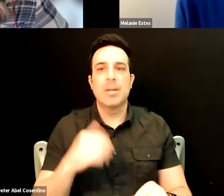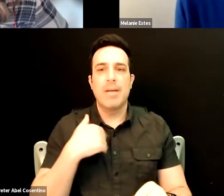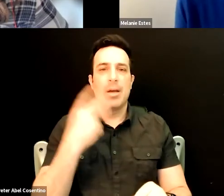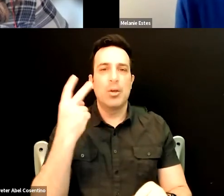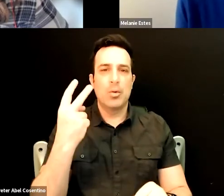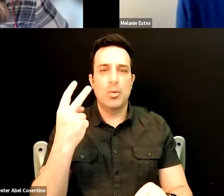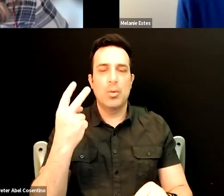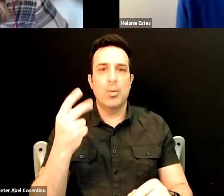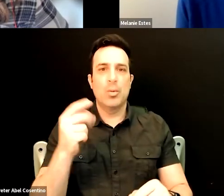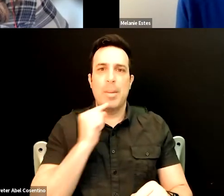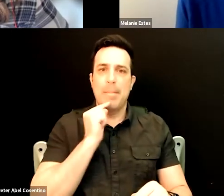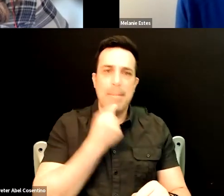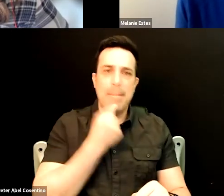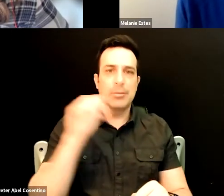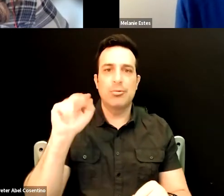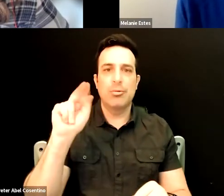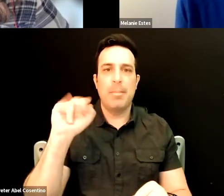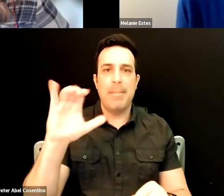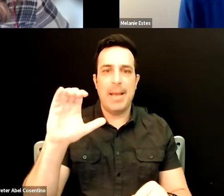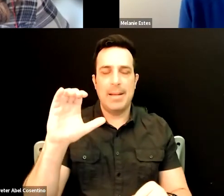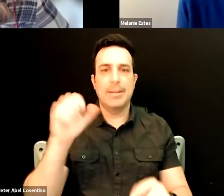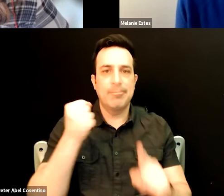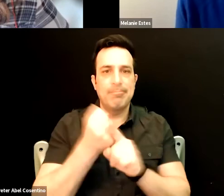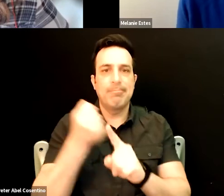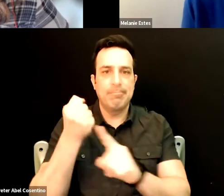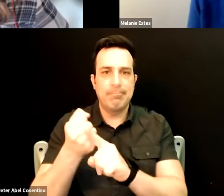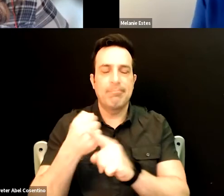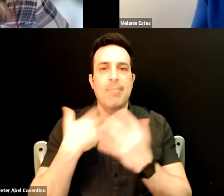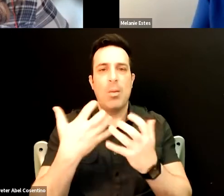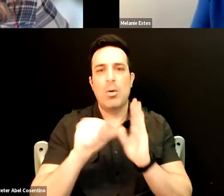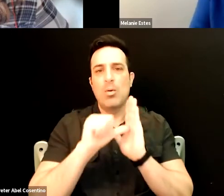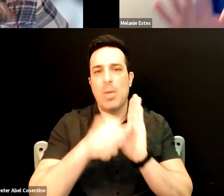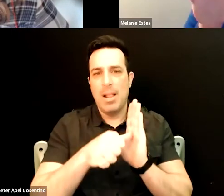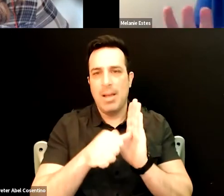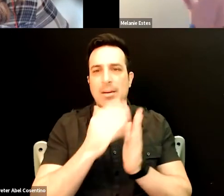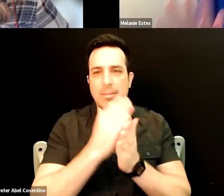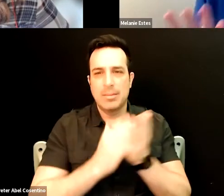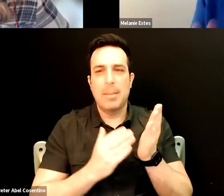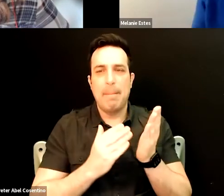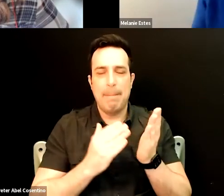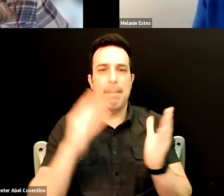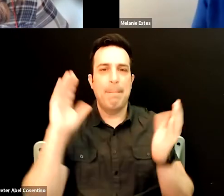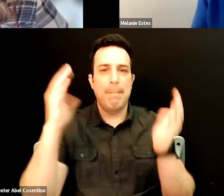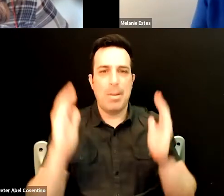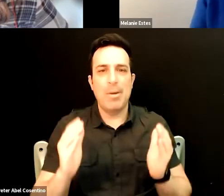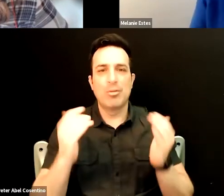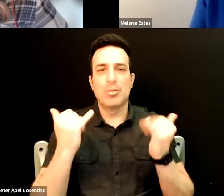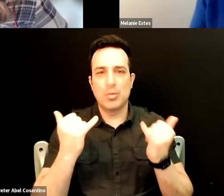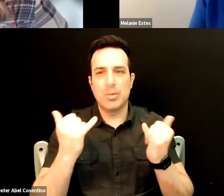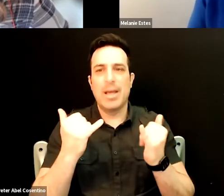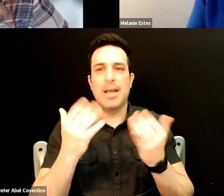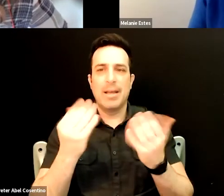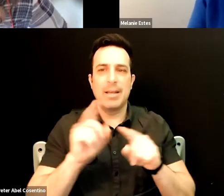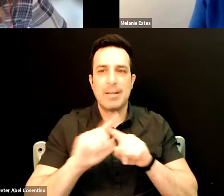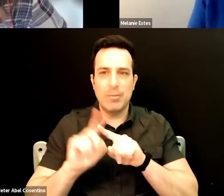major manic episodes, and I wanted to highlight some comparisons today and